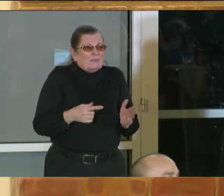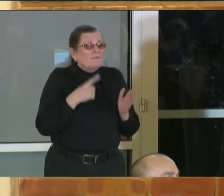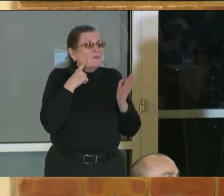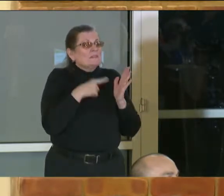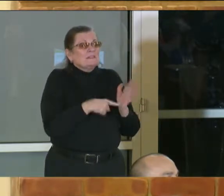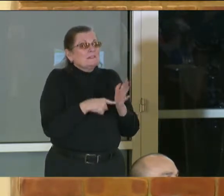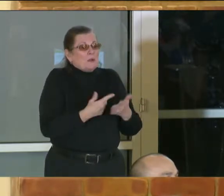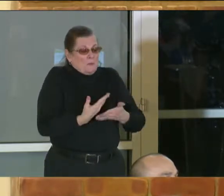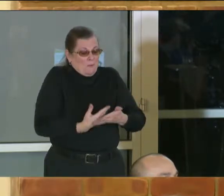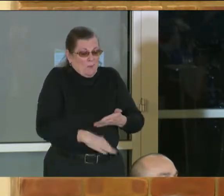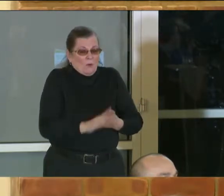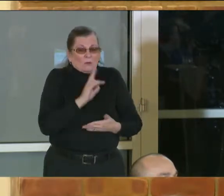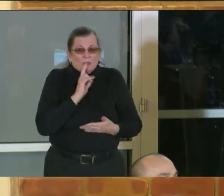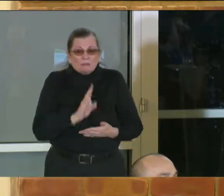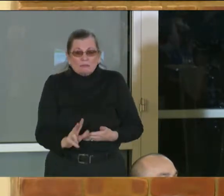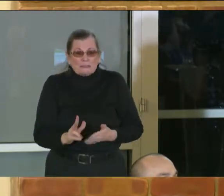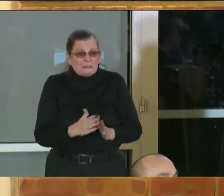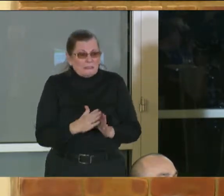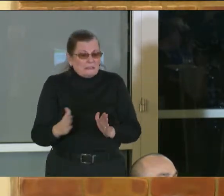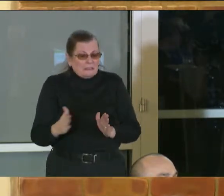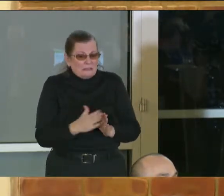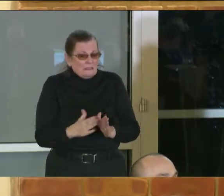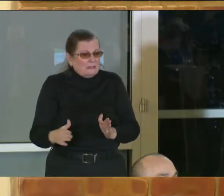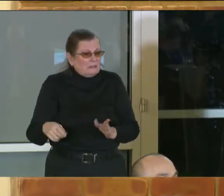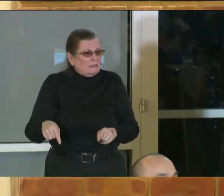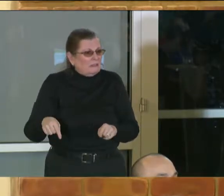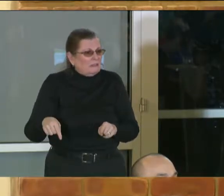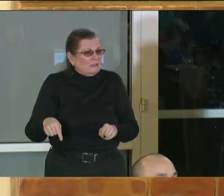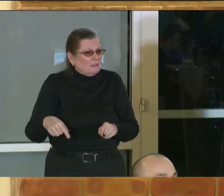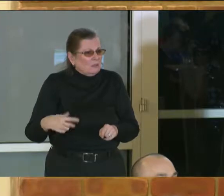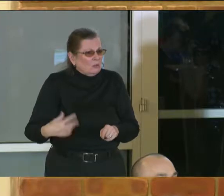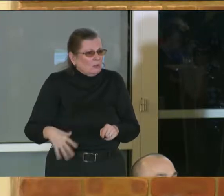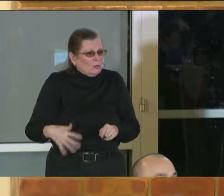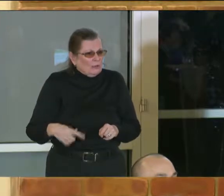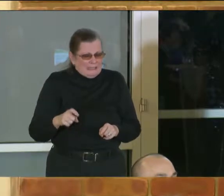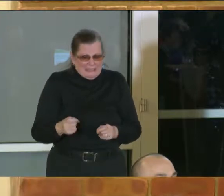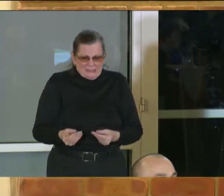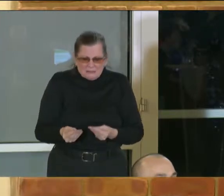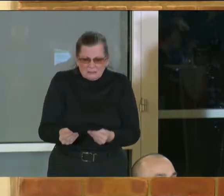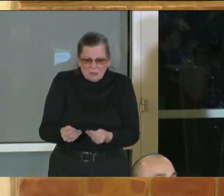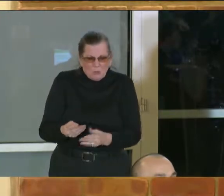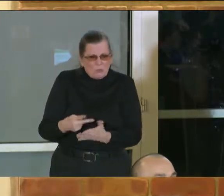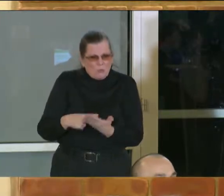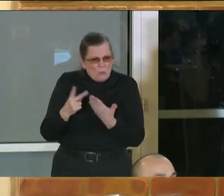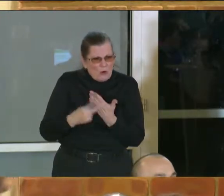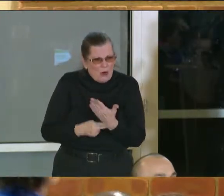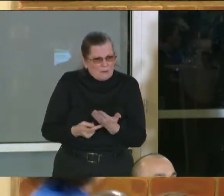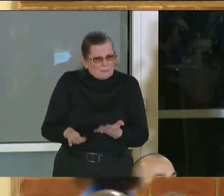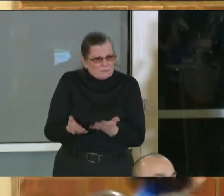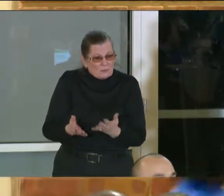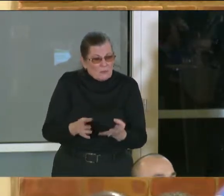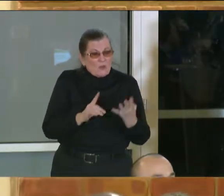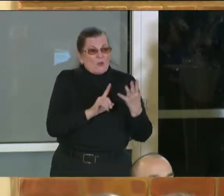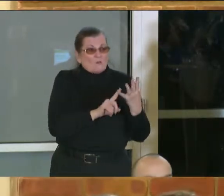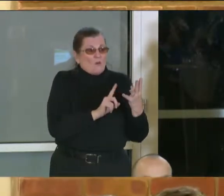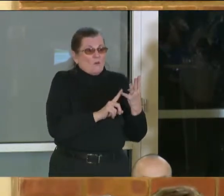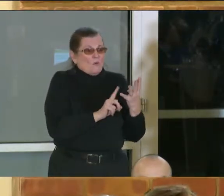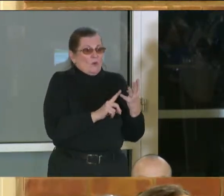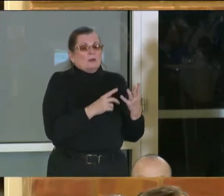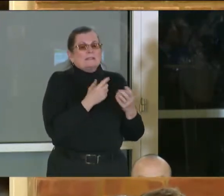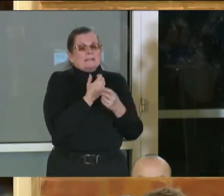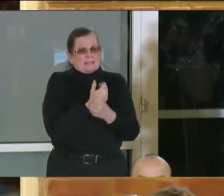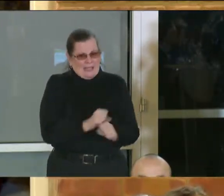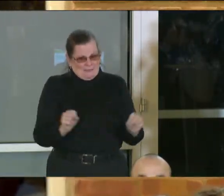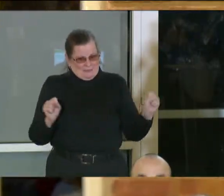ages programs, and then also the other priority was safety. All right, thank you so much. And I know we have time for